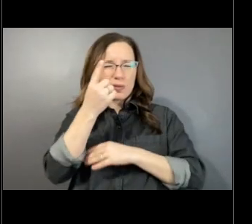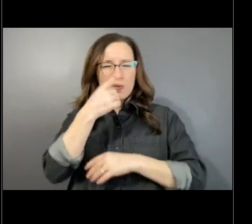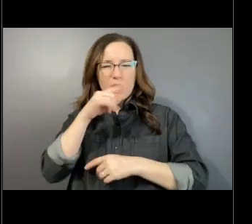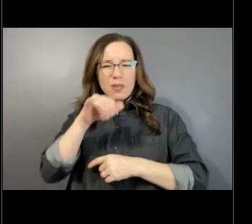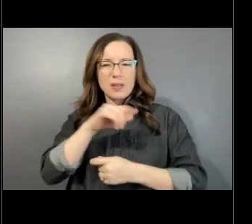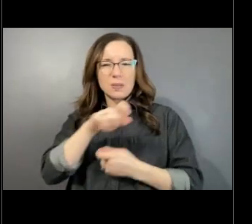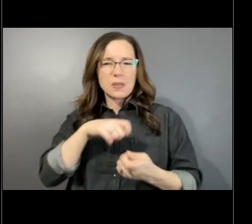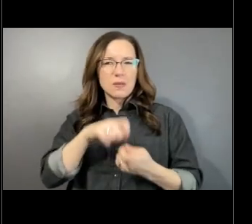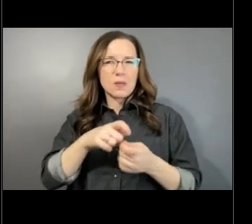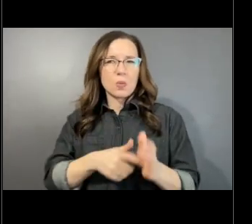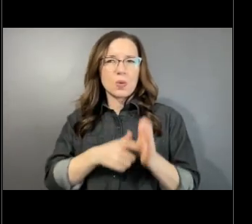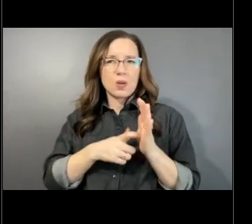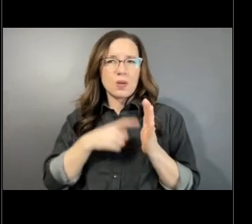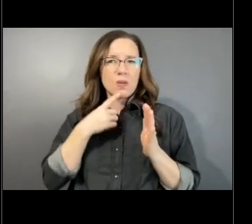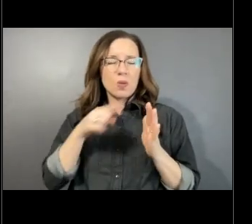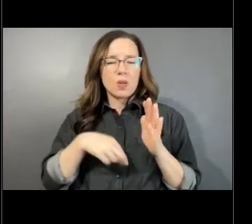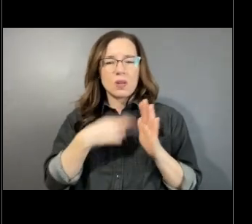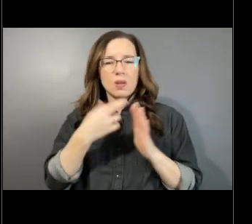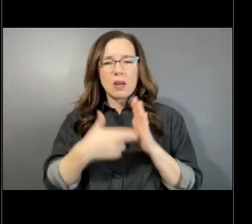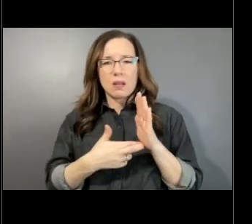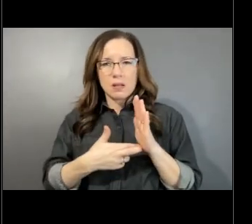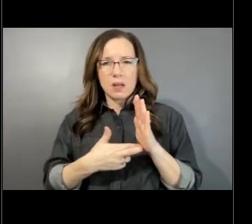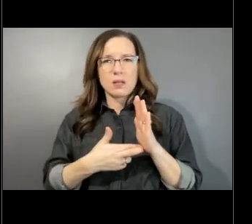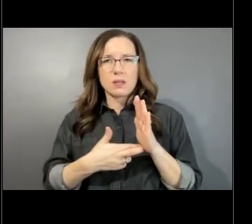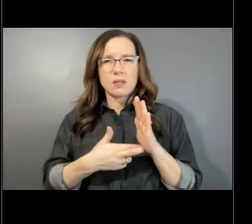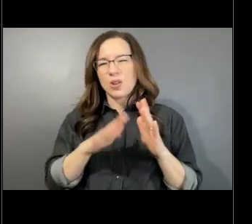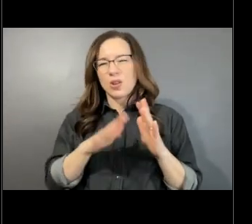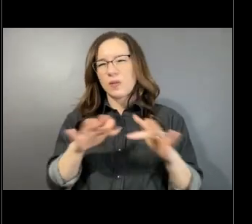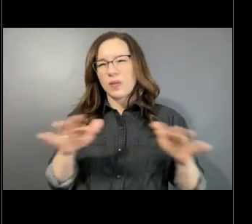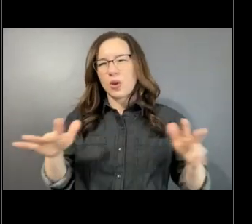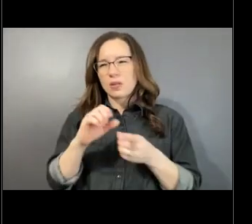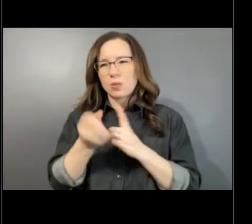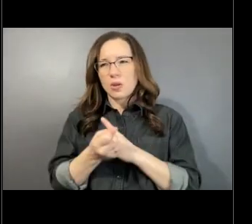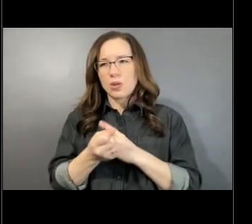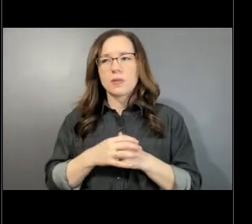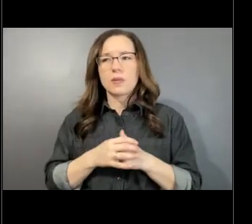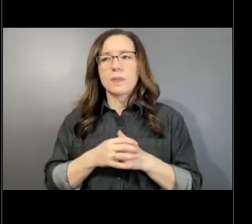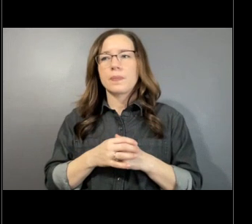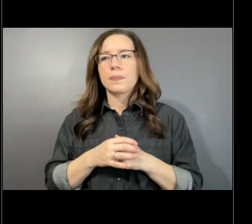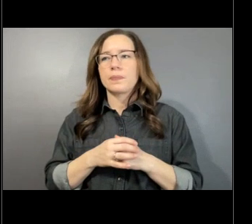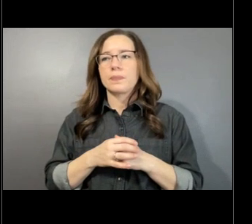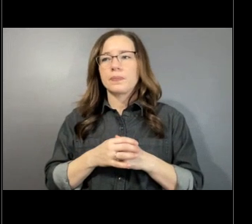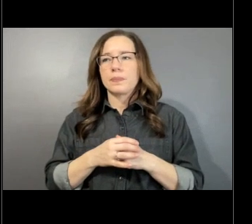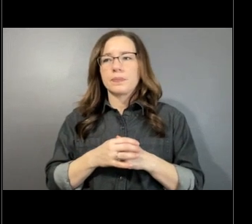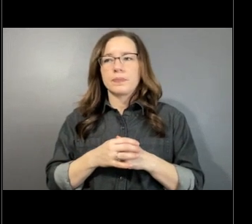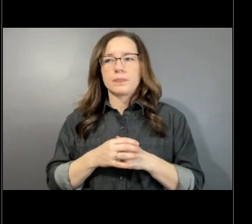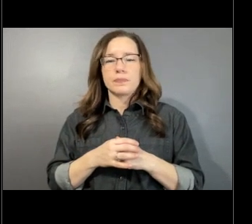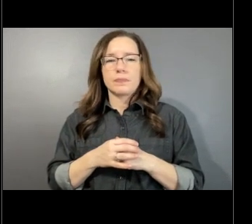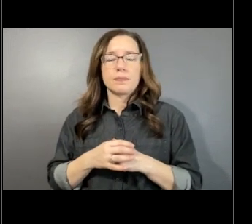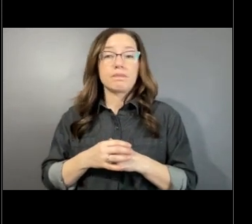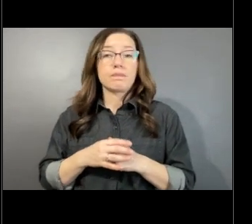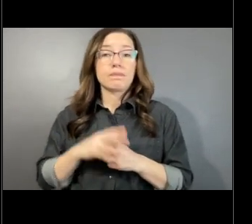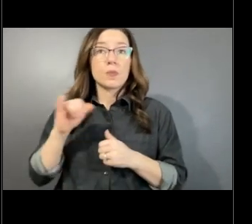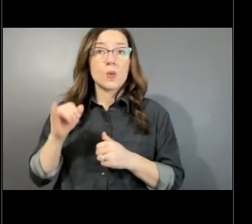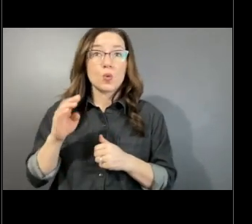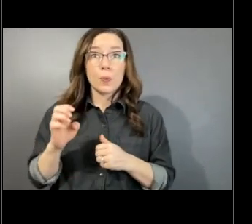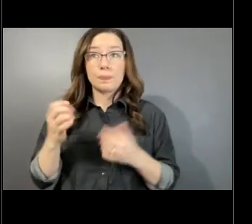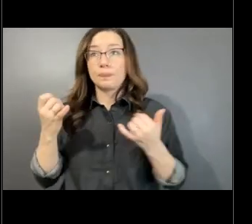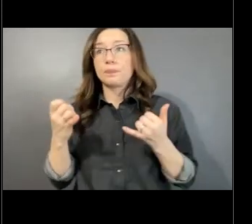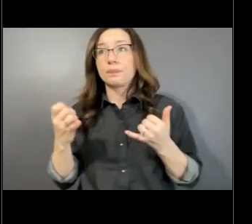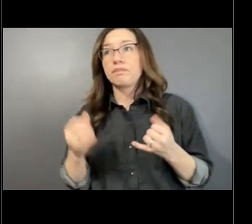requirements of the guidelines under various circumstances. And Joe, that brings us to